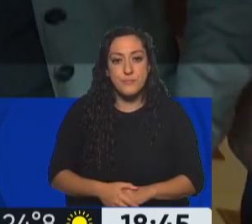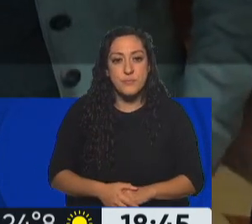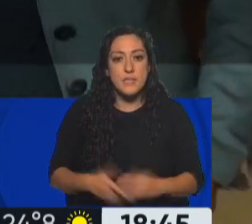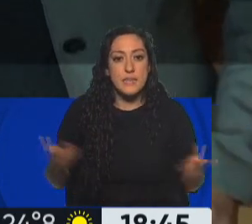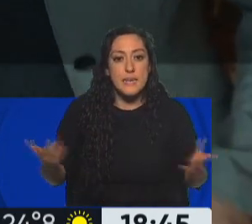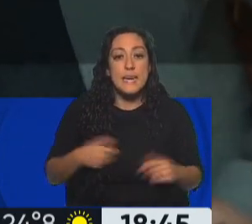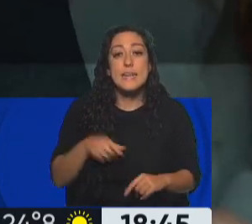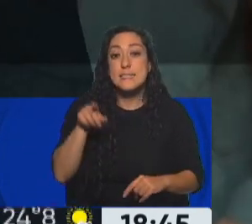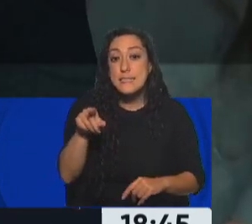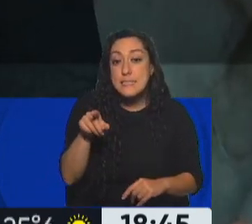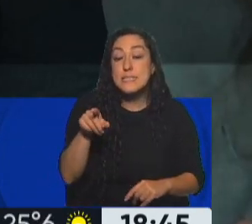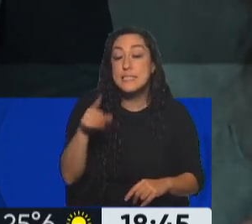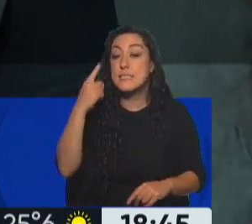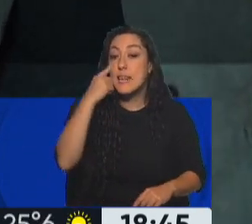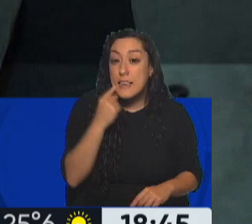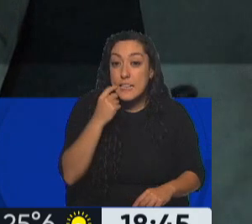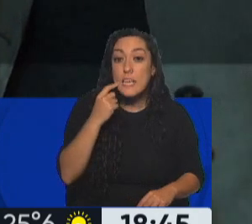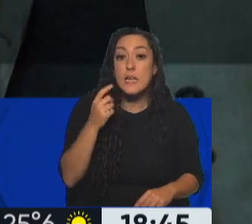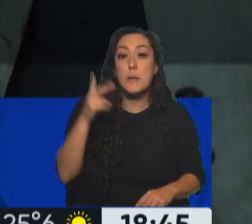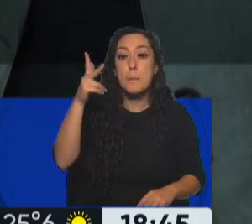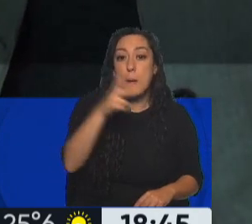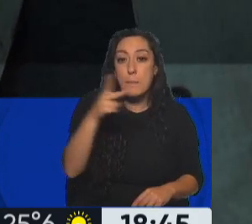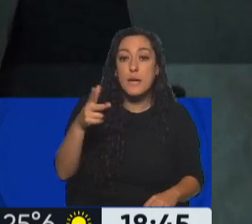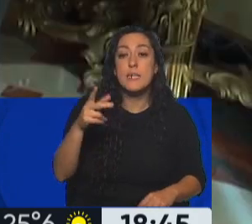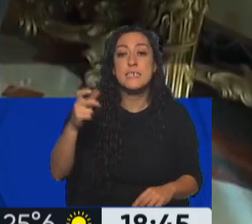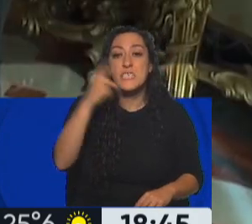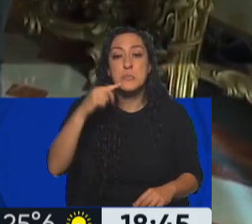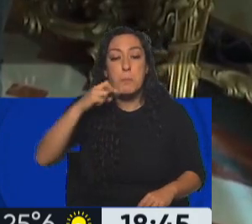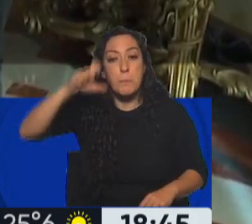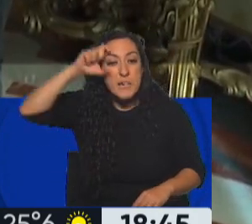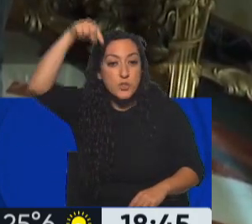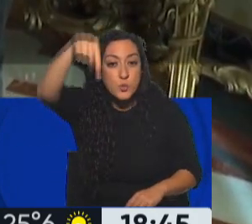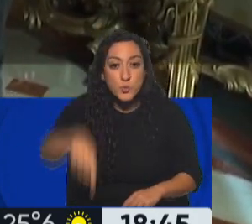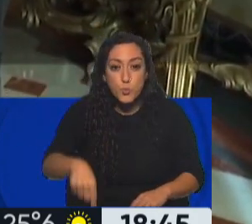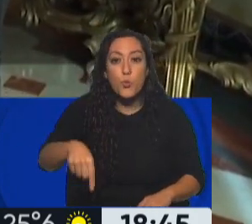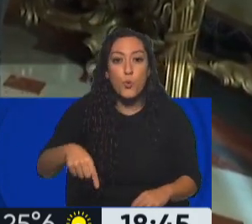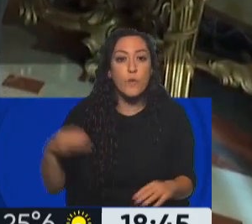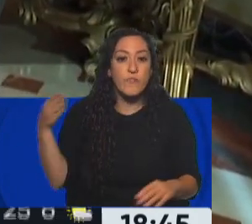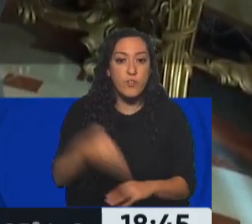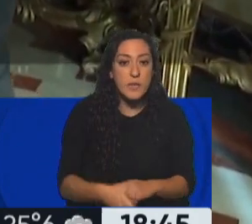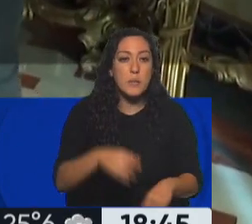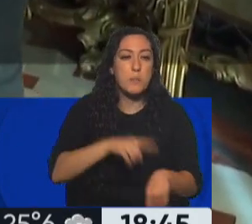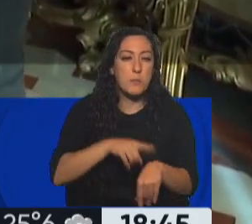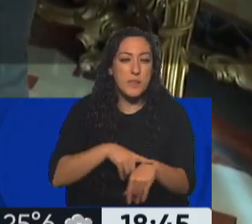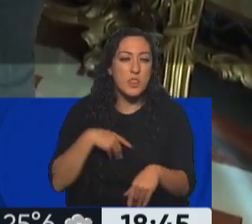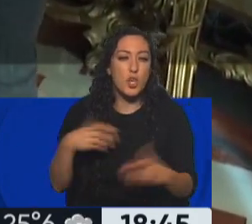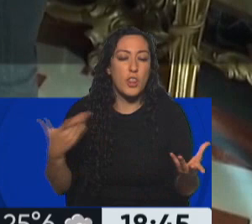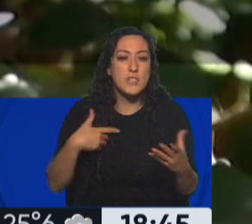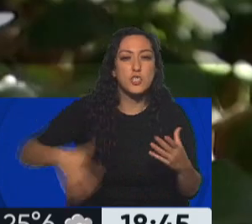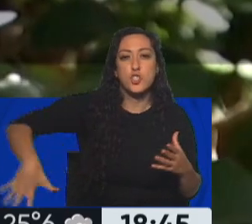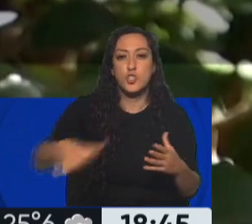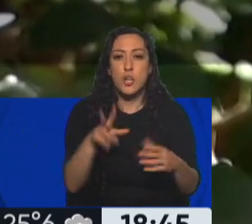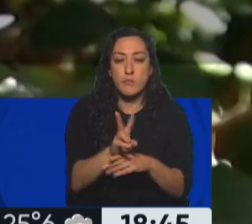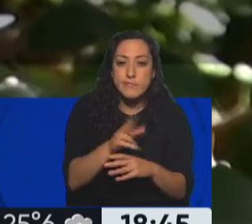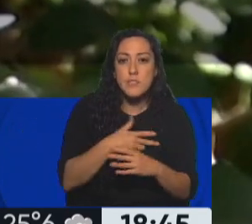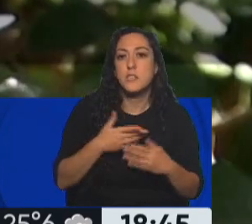So that day he went to South. That was the day we left the buffet zone. because they came and said, okay, we are ready